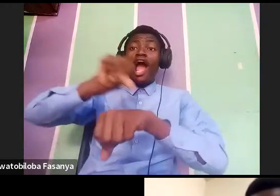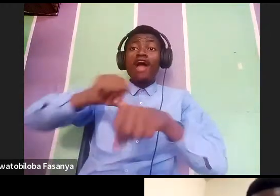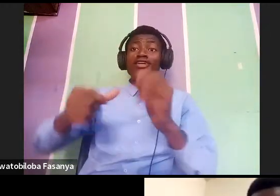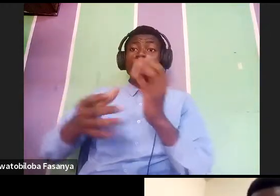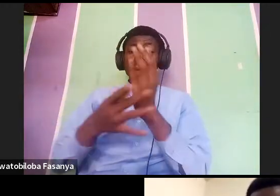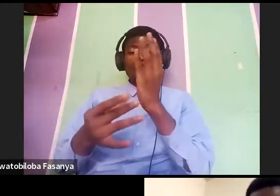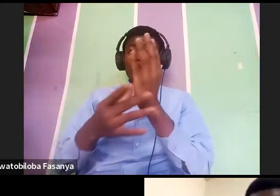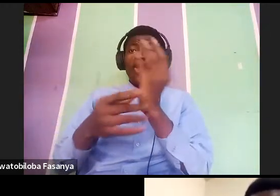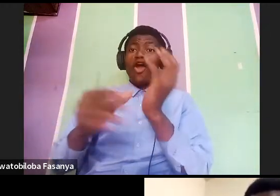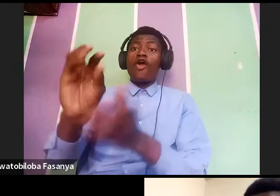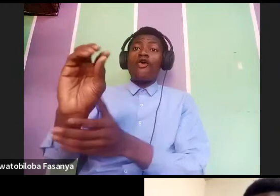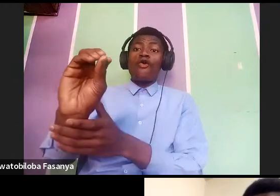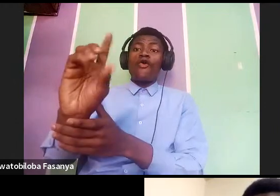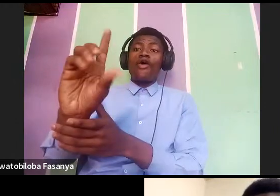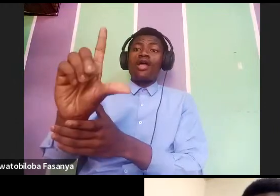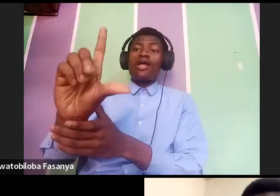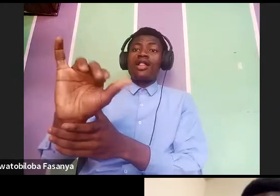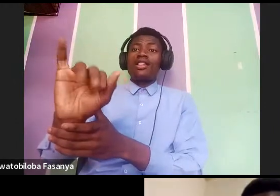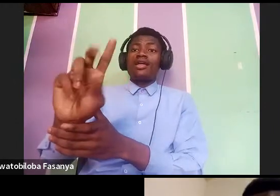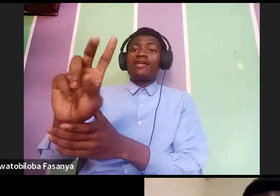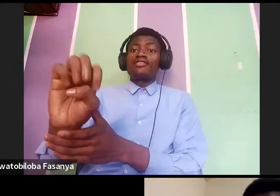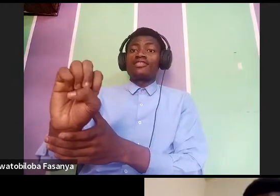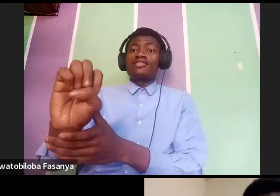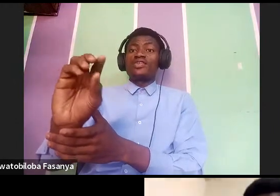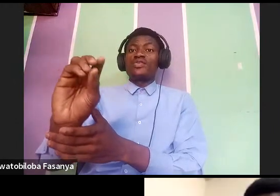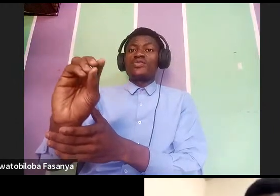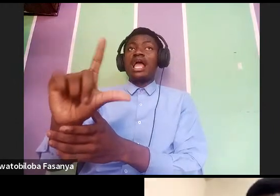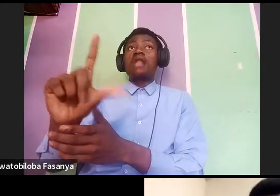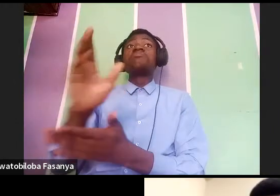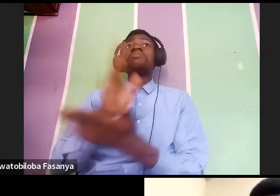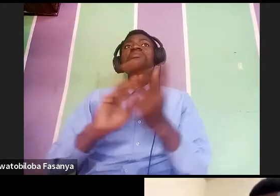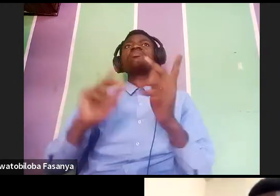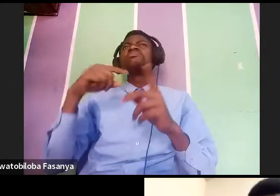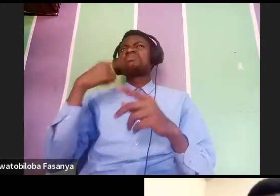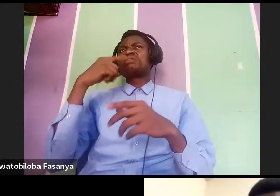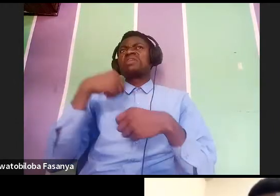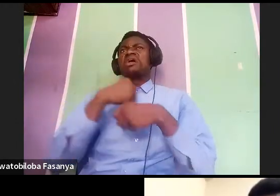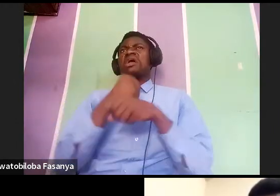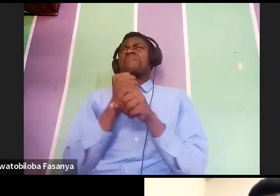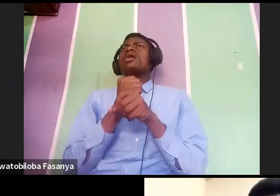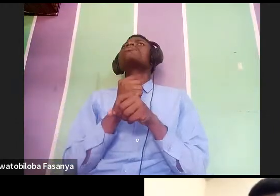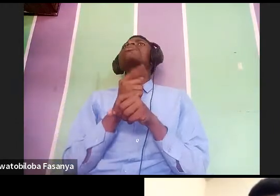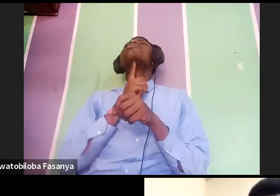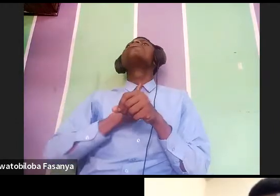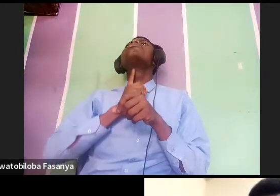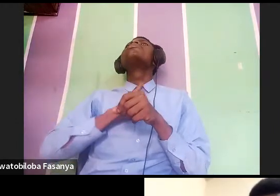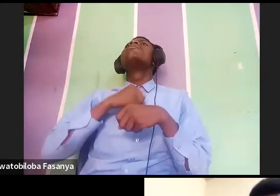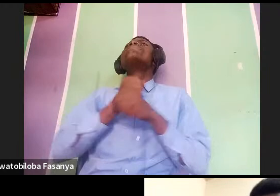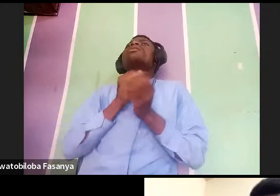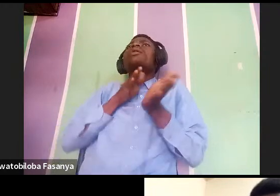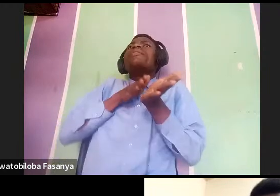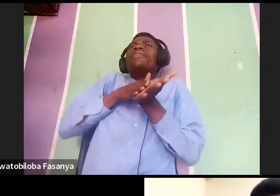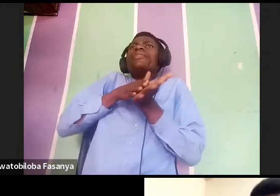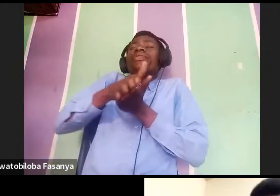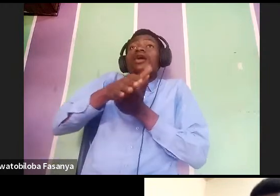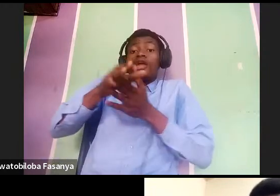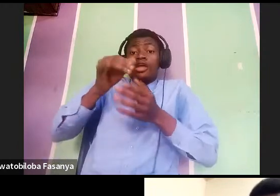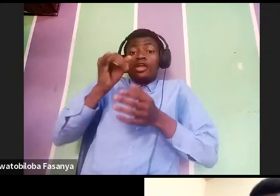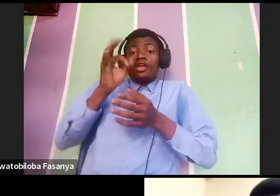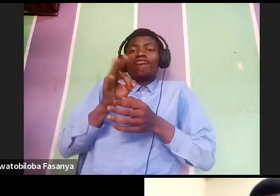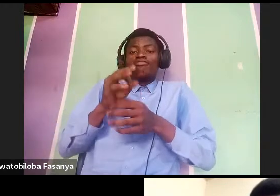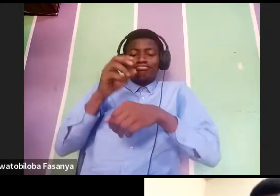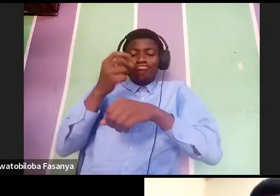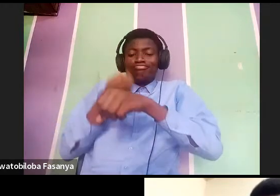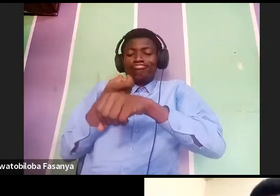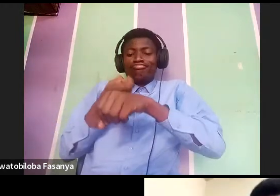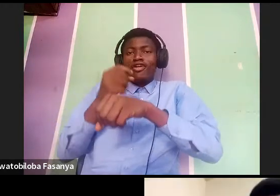the whole throat or the esophagus, make it slippery, then there's a lot of things.